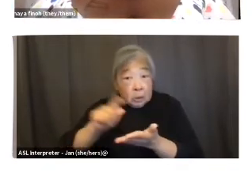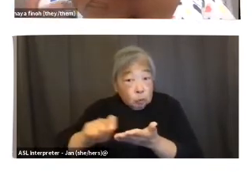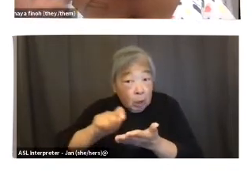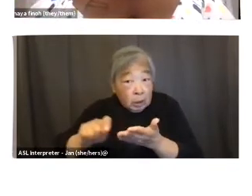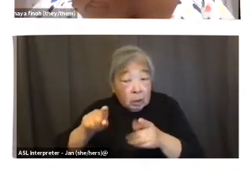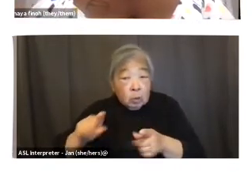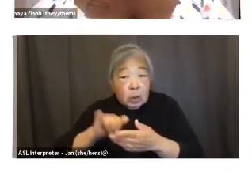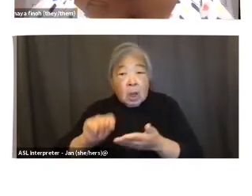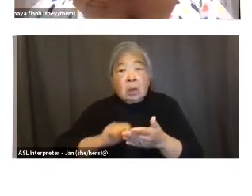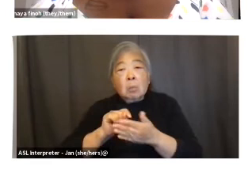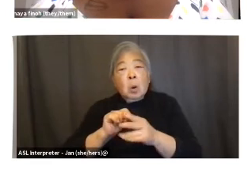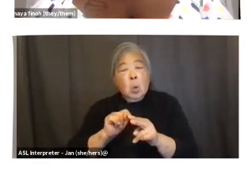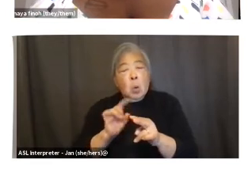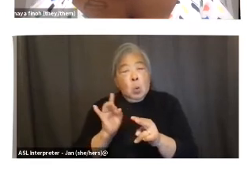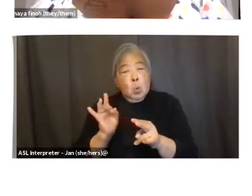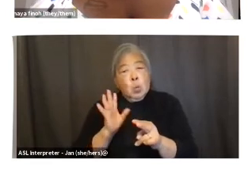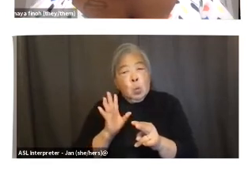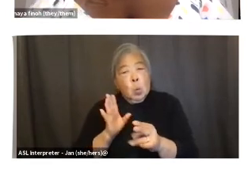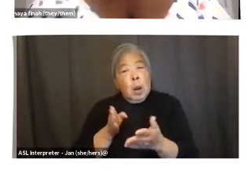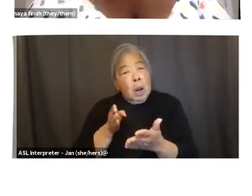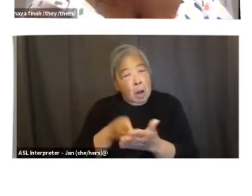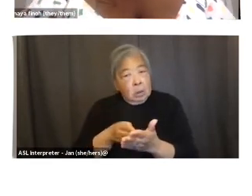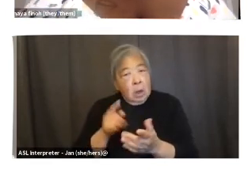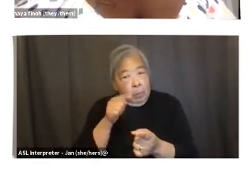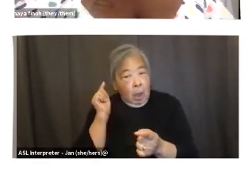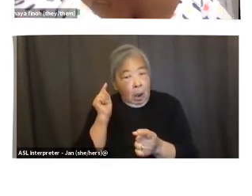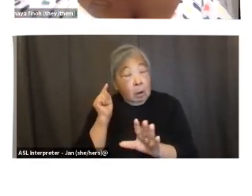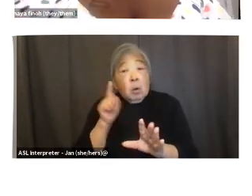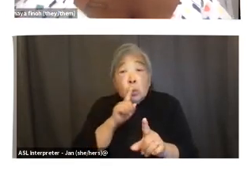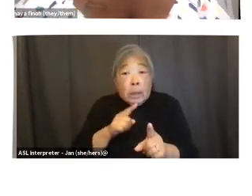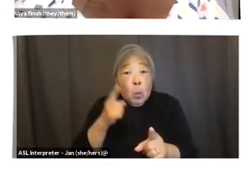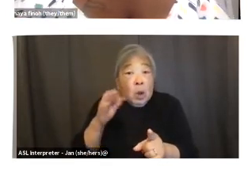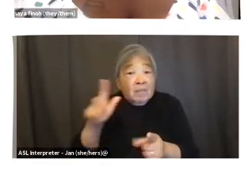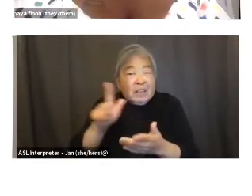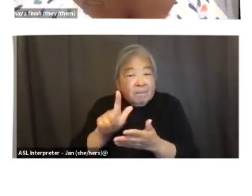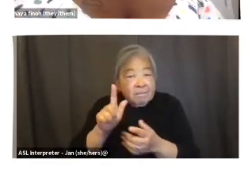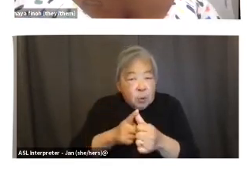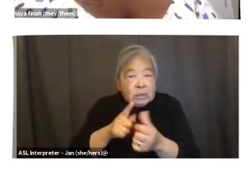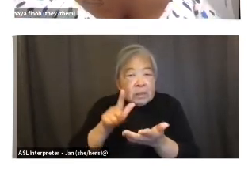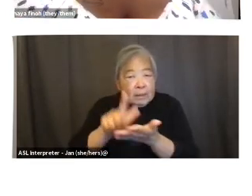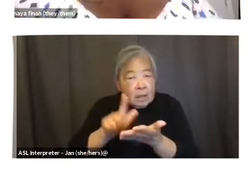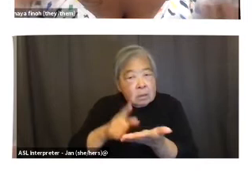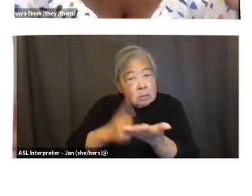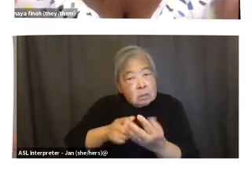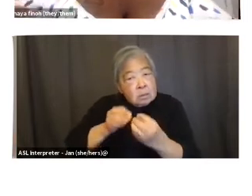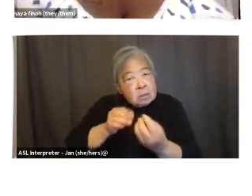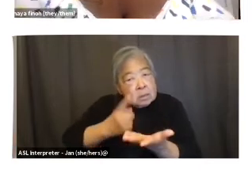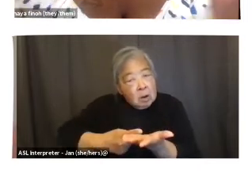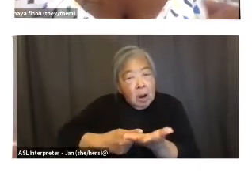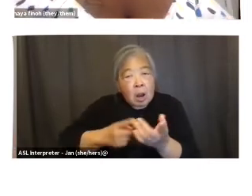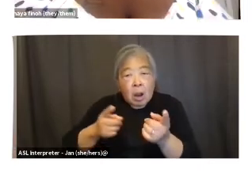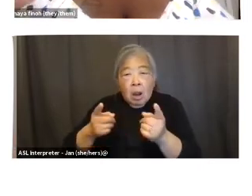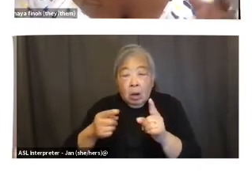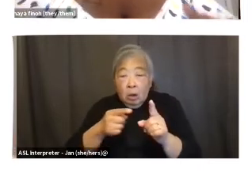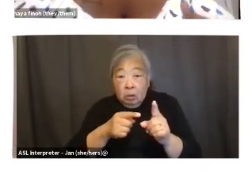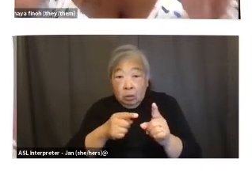time were incredibly anti-Black. And honestly, one of his first legal battles was to get an